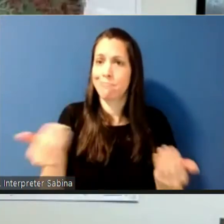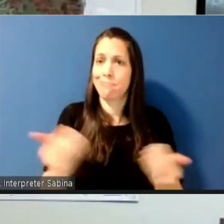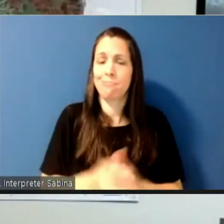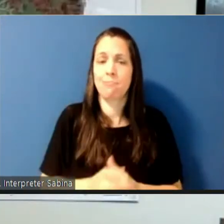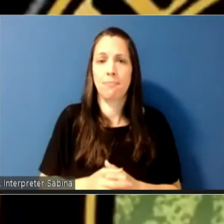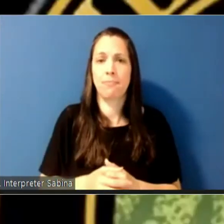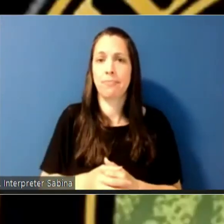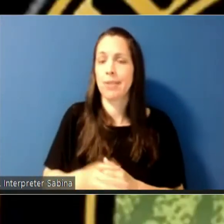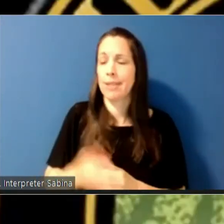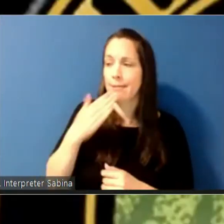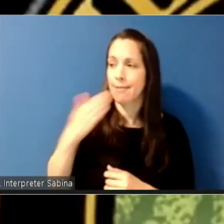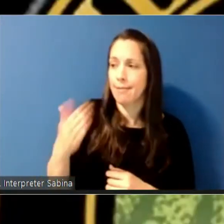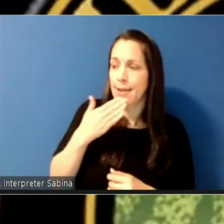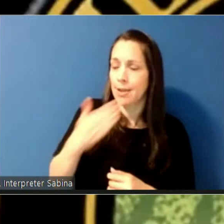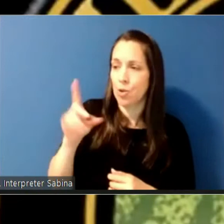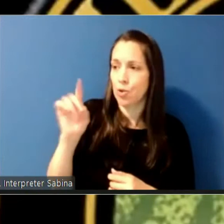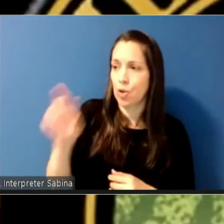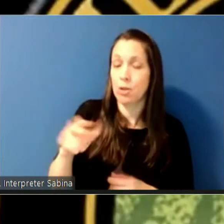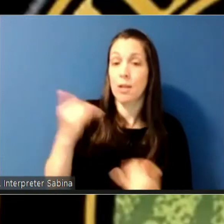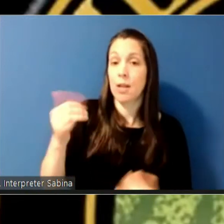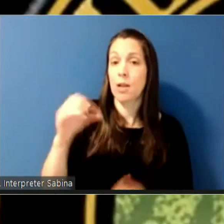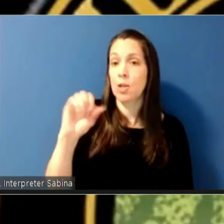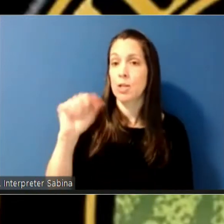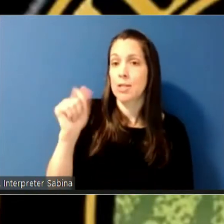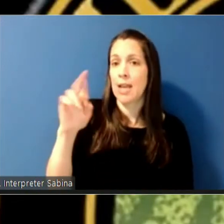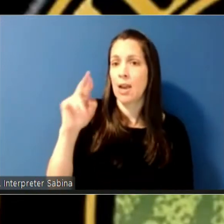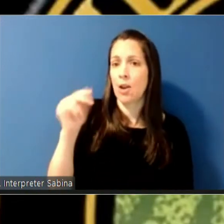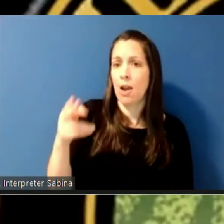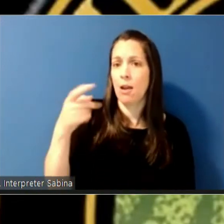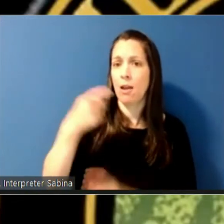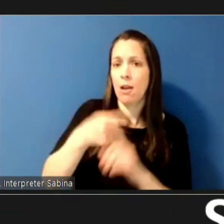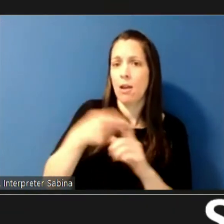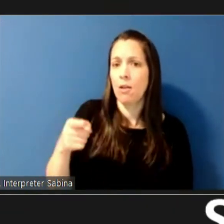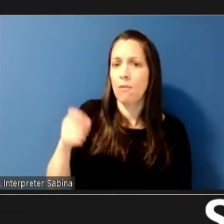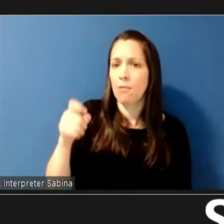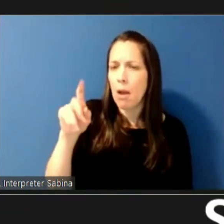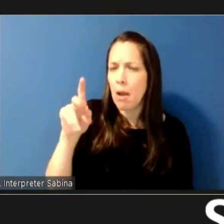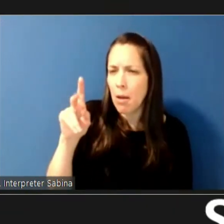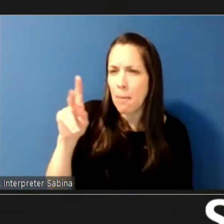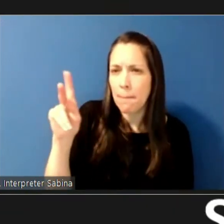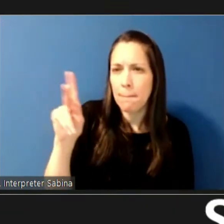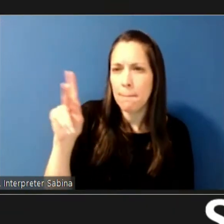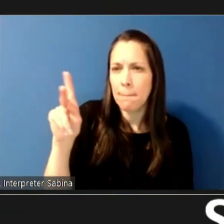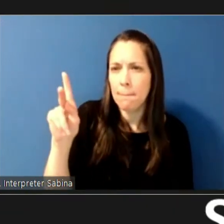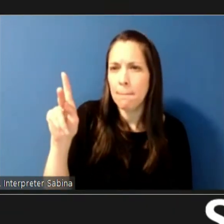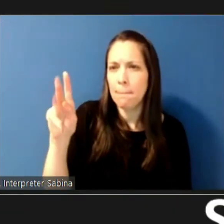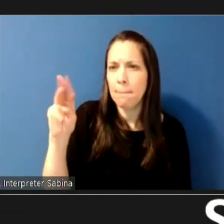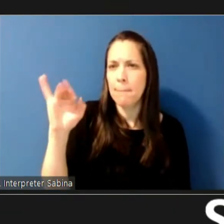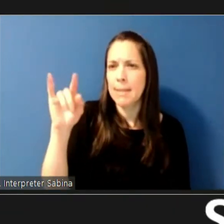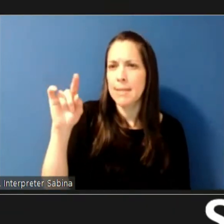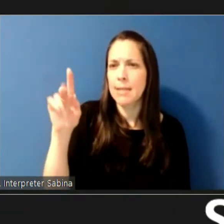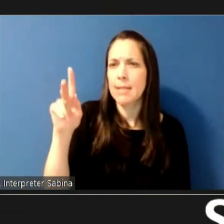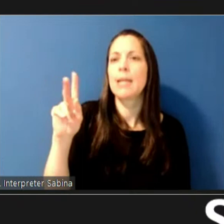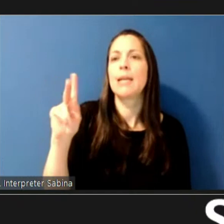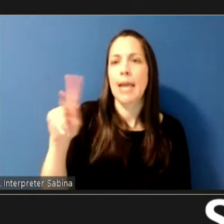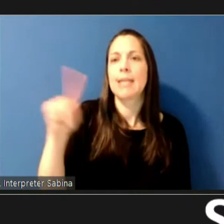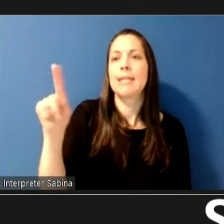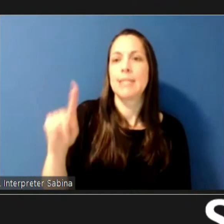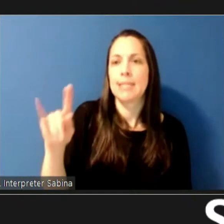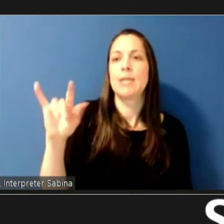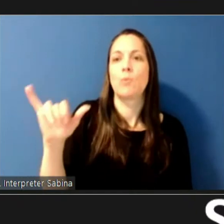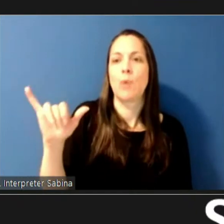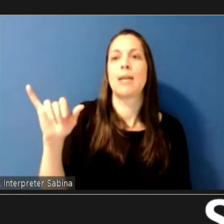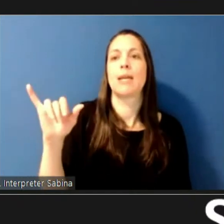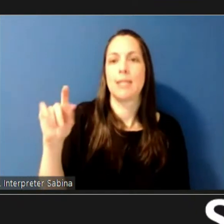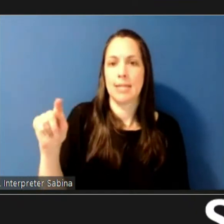Coren. First up, we're going to have Sarah with KZXZ. Hi, thanks for having this. I'm